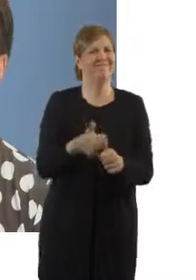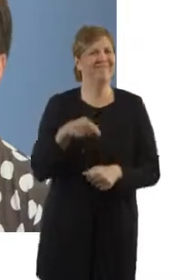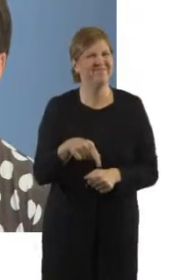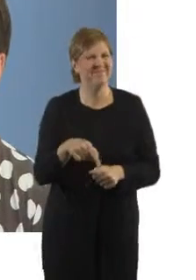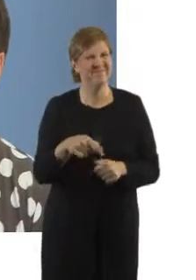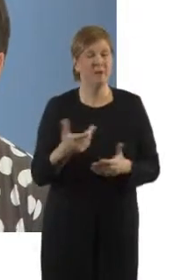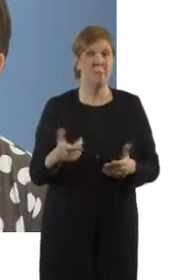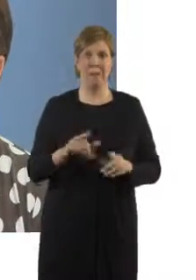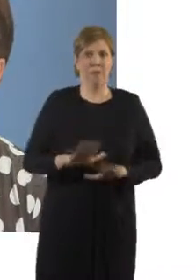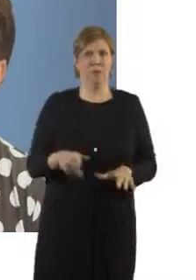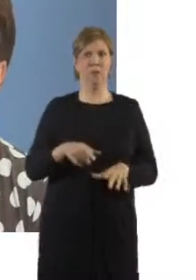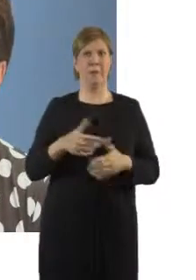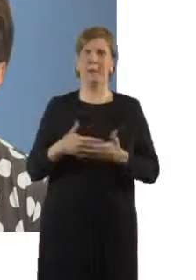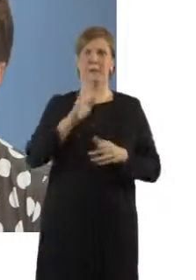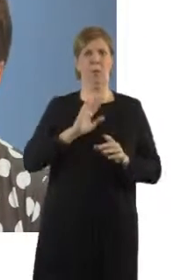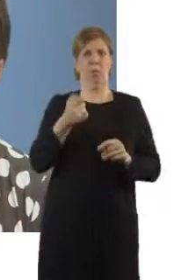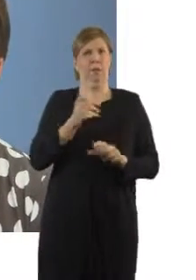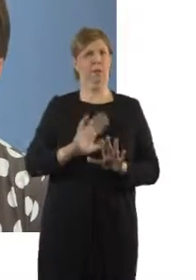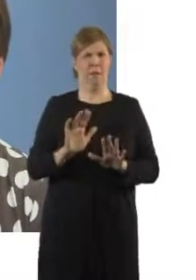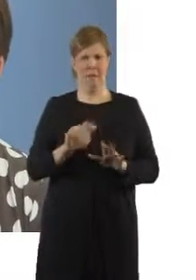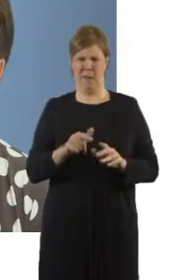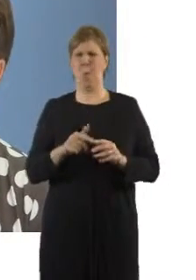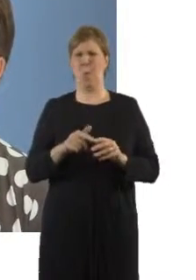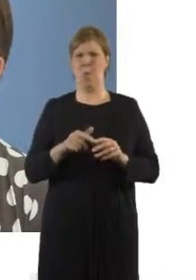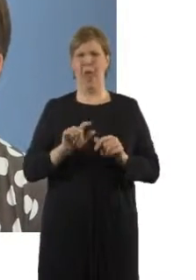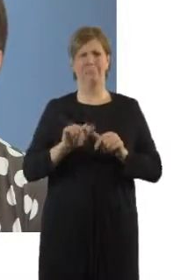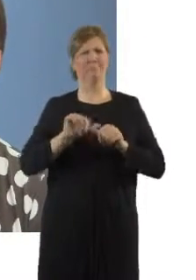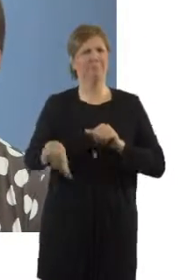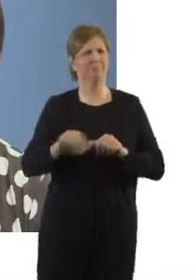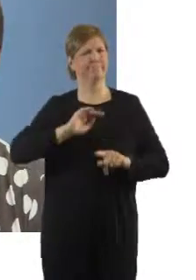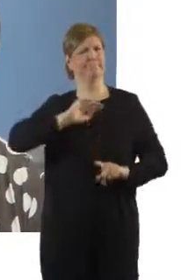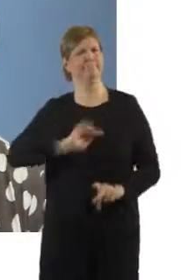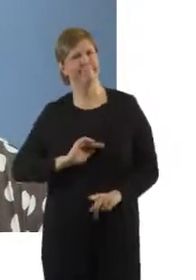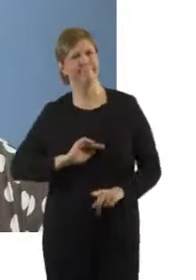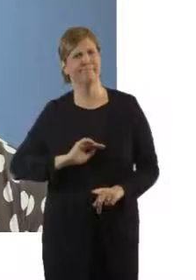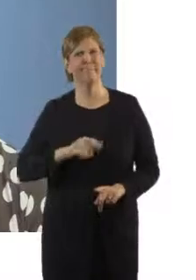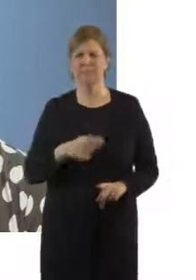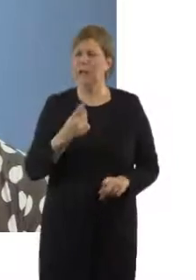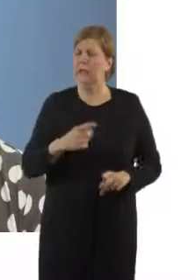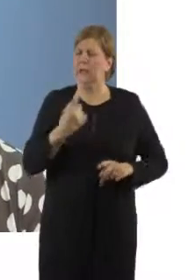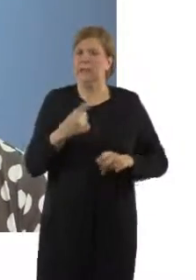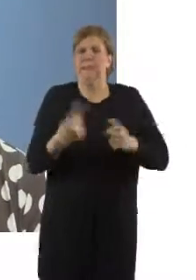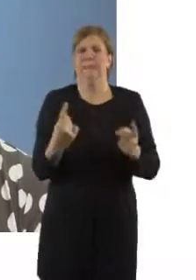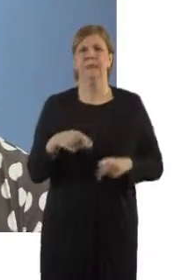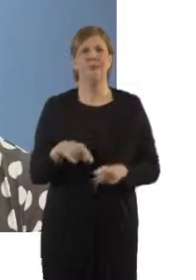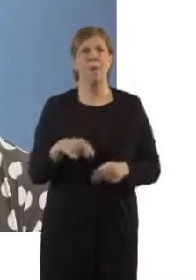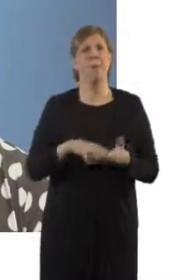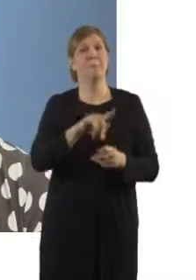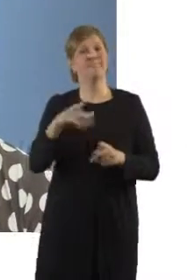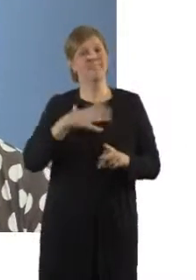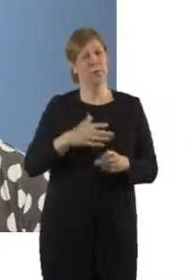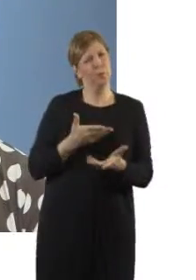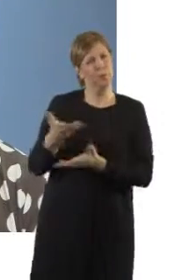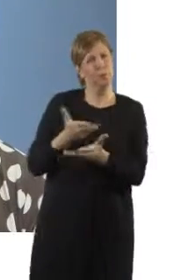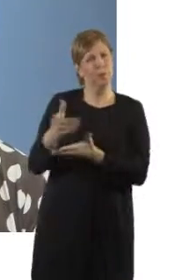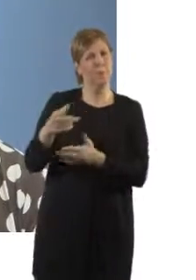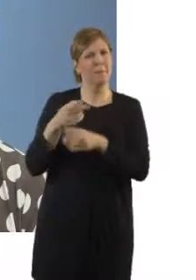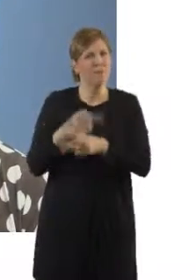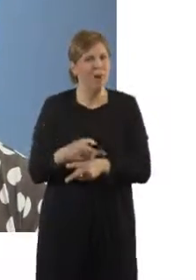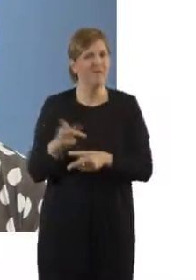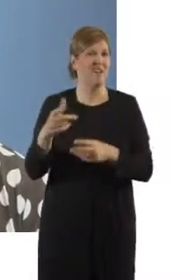extra support. This may not be the baby blues, but may be postnatal depression, which is quite different. Mums should talk to